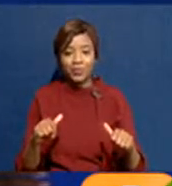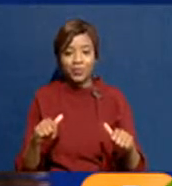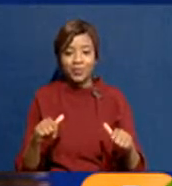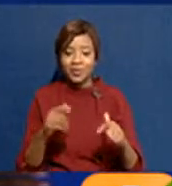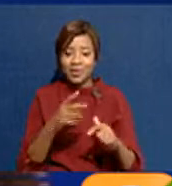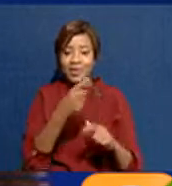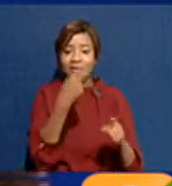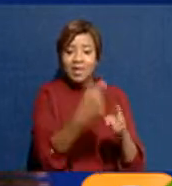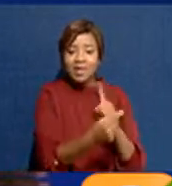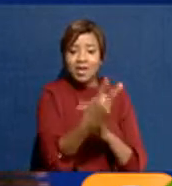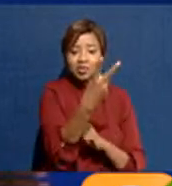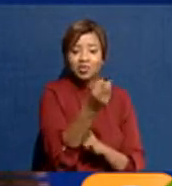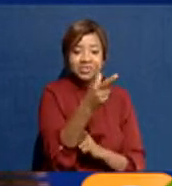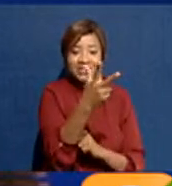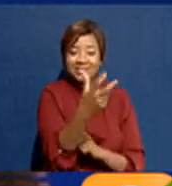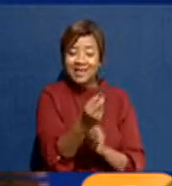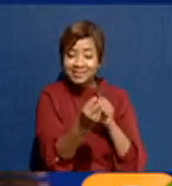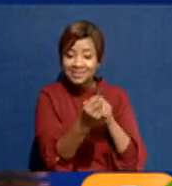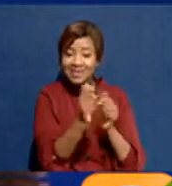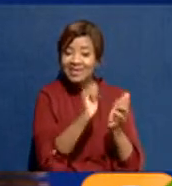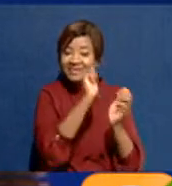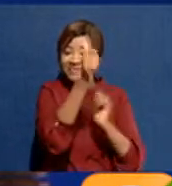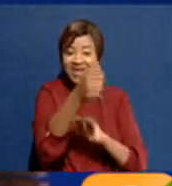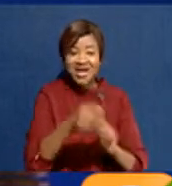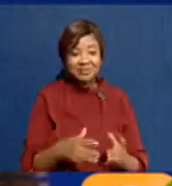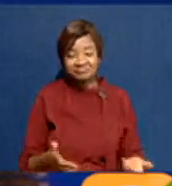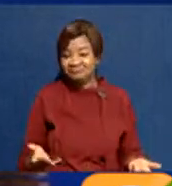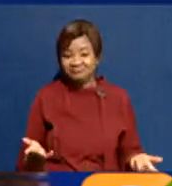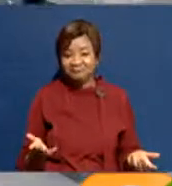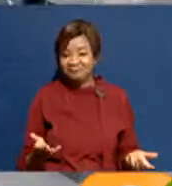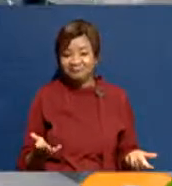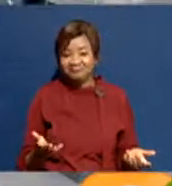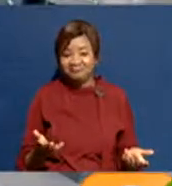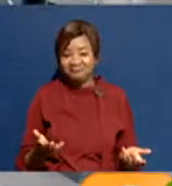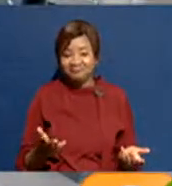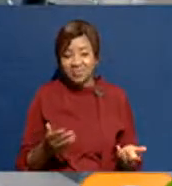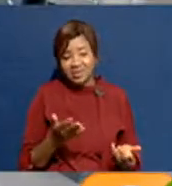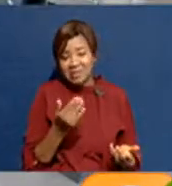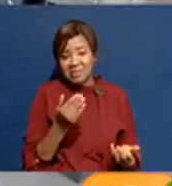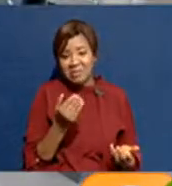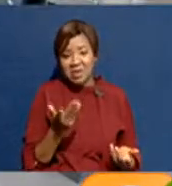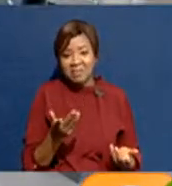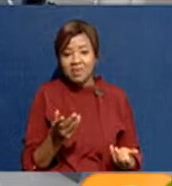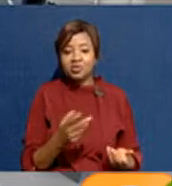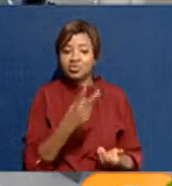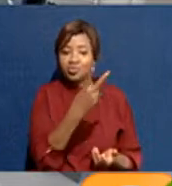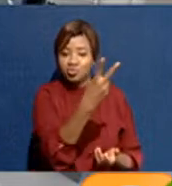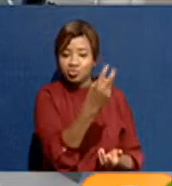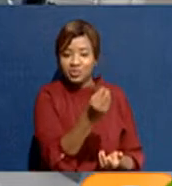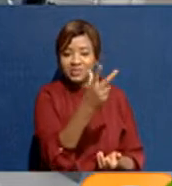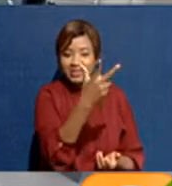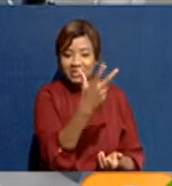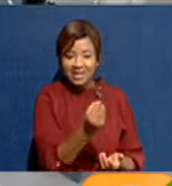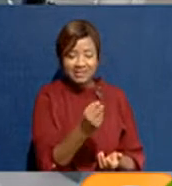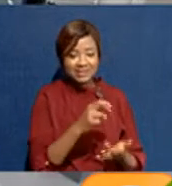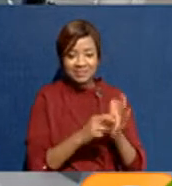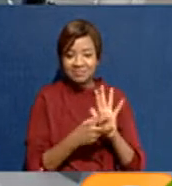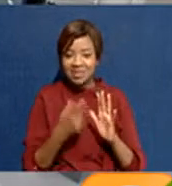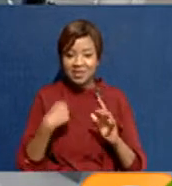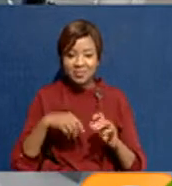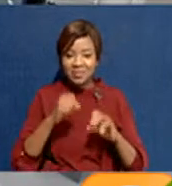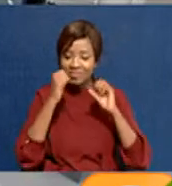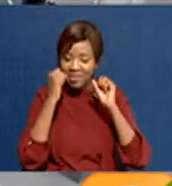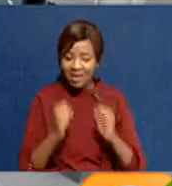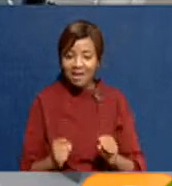come 2030 is actually down, it's just around the corner. We will not be ready to actually be